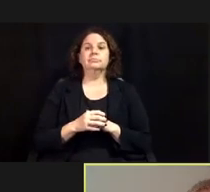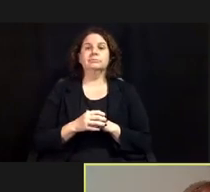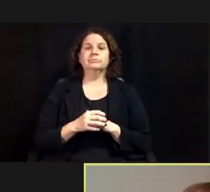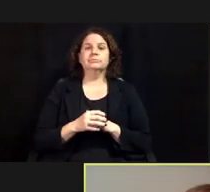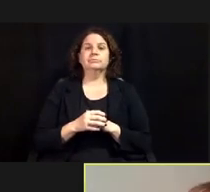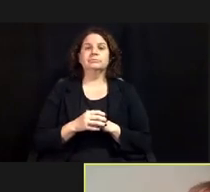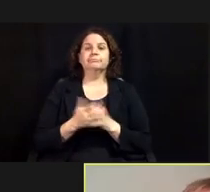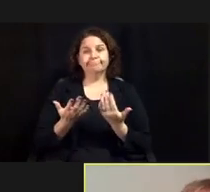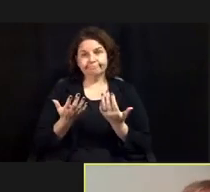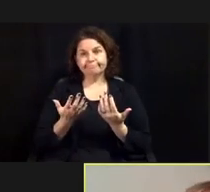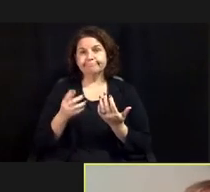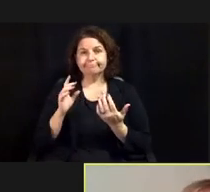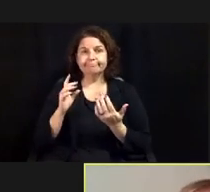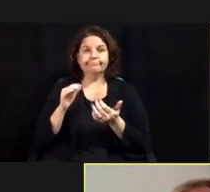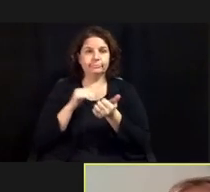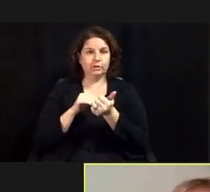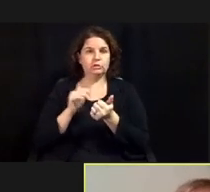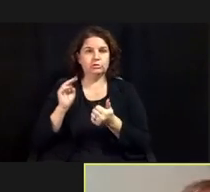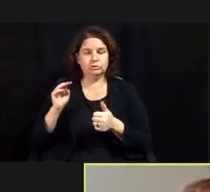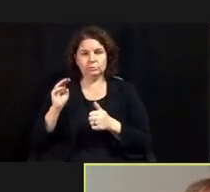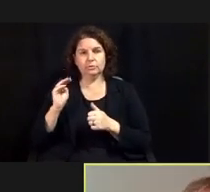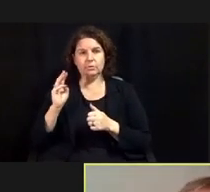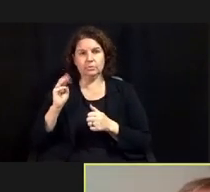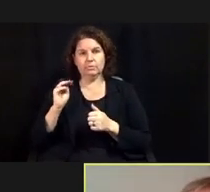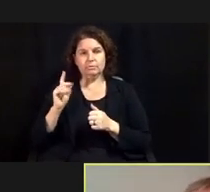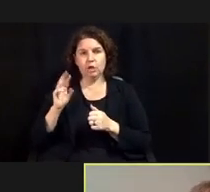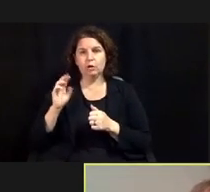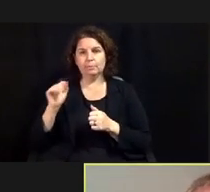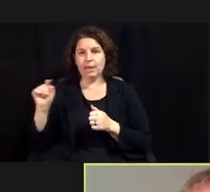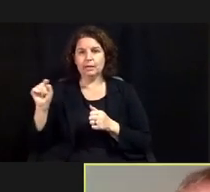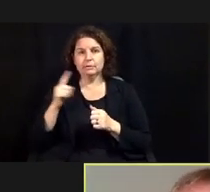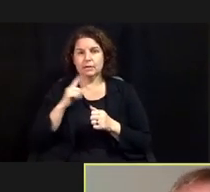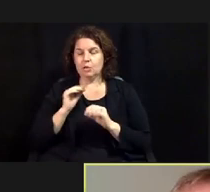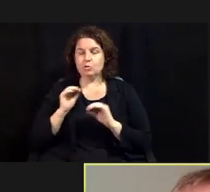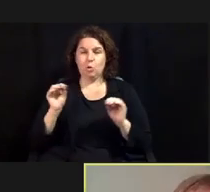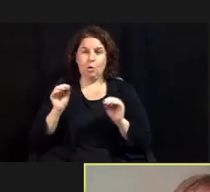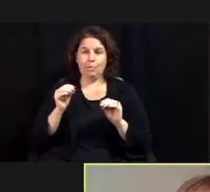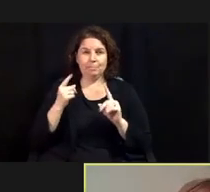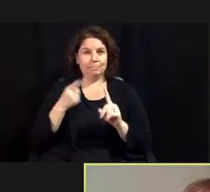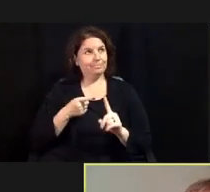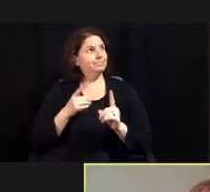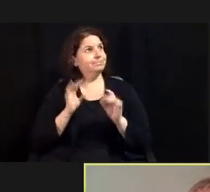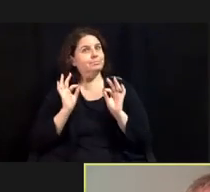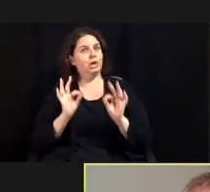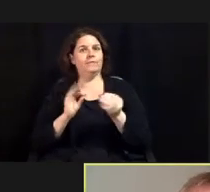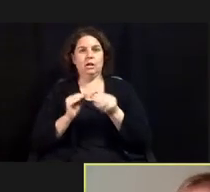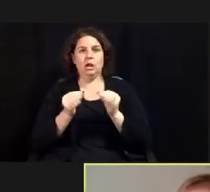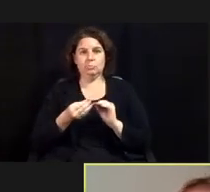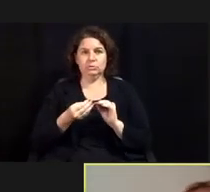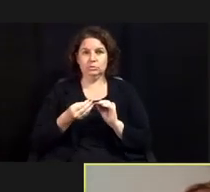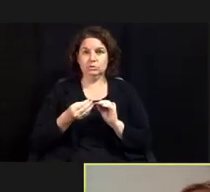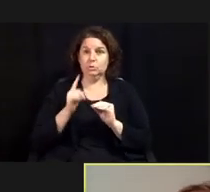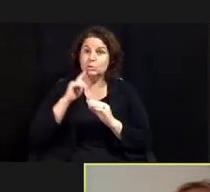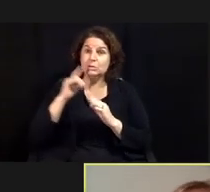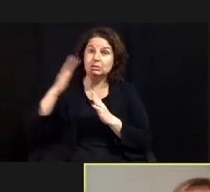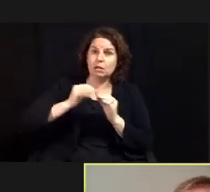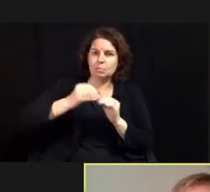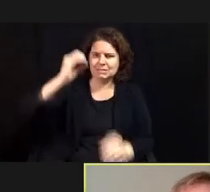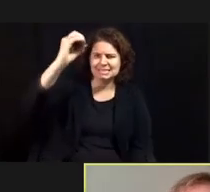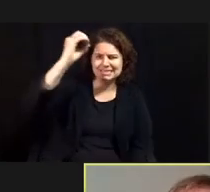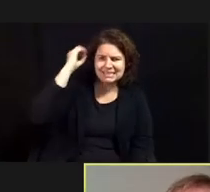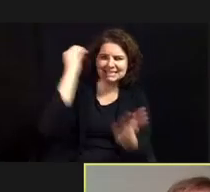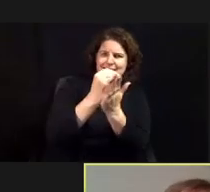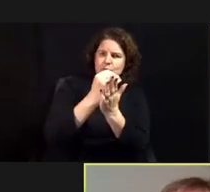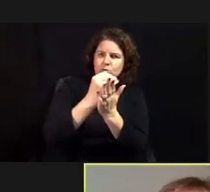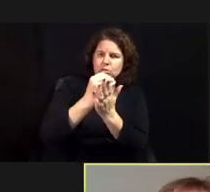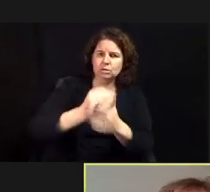there's no magic number. I mean, the most magic number would be 0, and we'll get there eventually. But there are